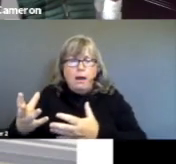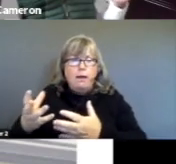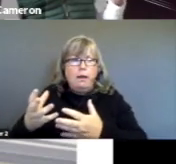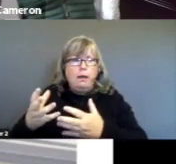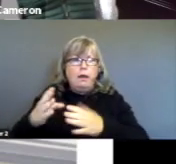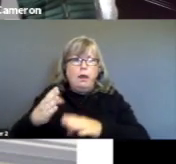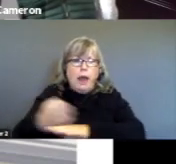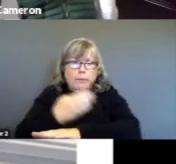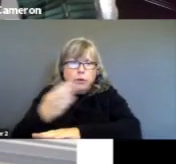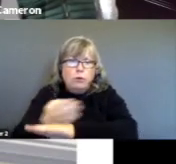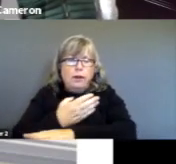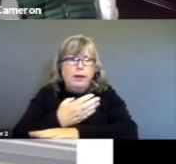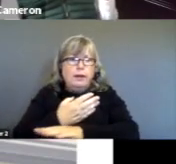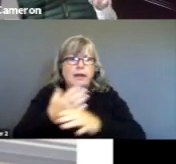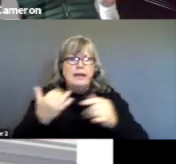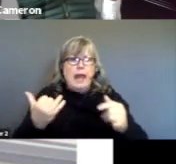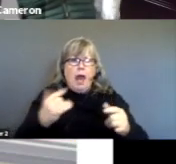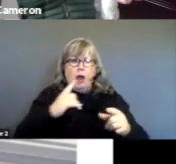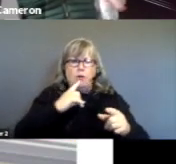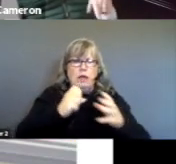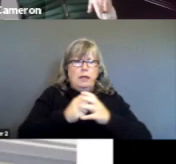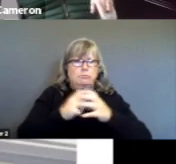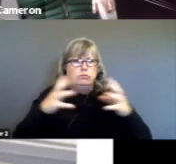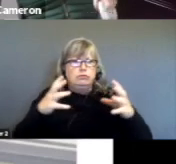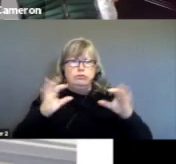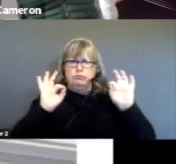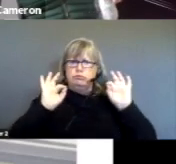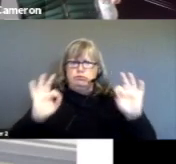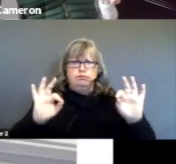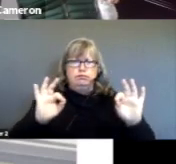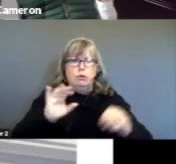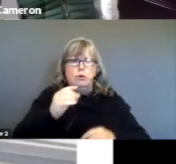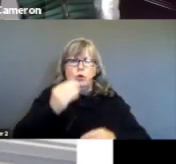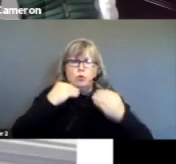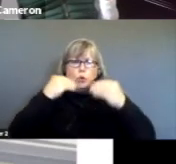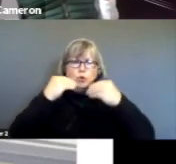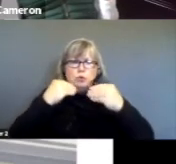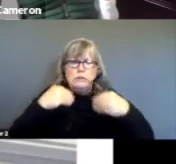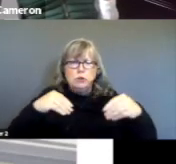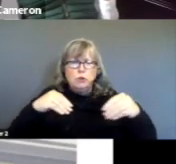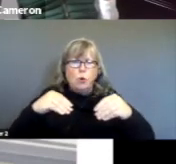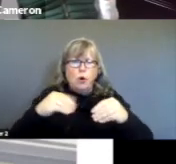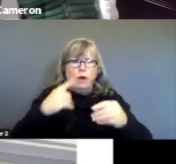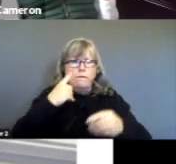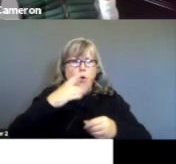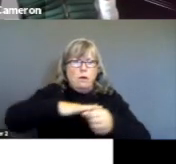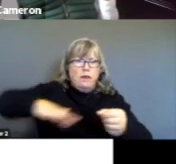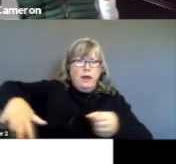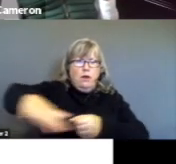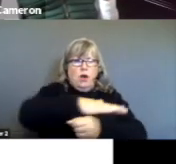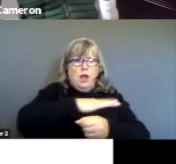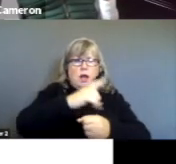grocery store supplying the local area all year round.